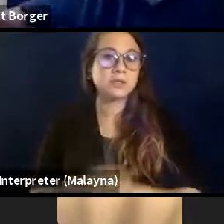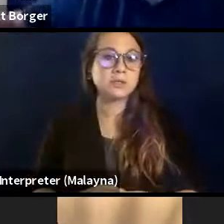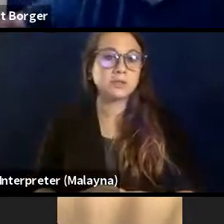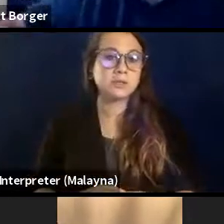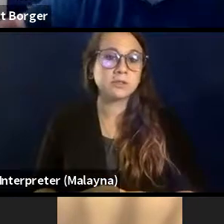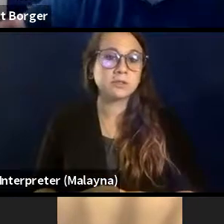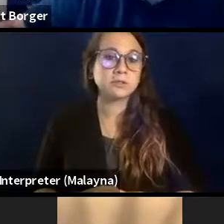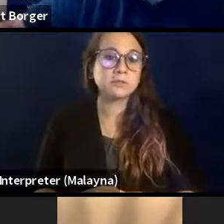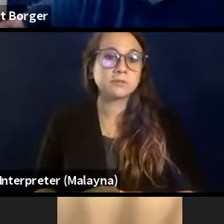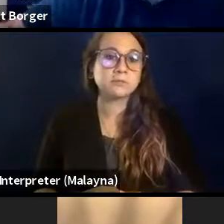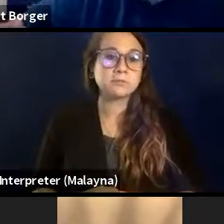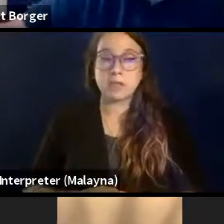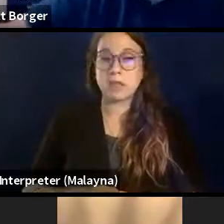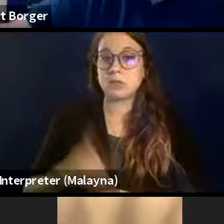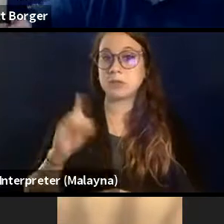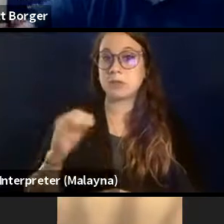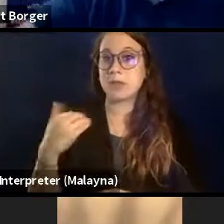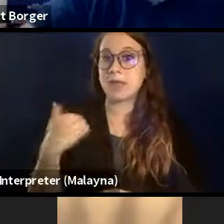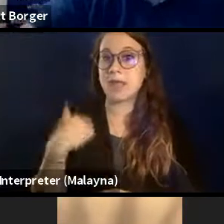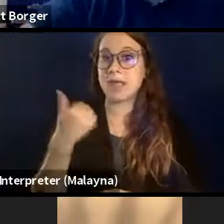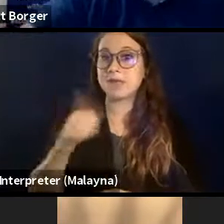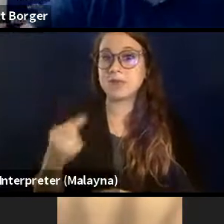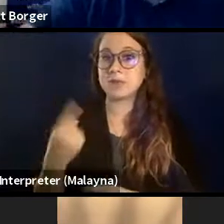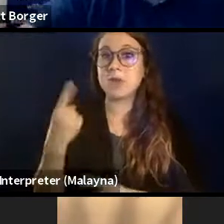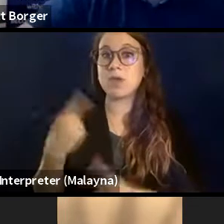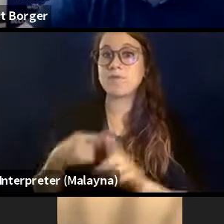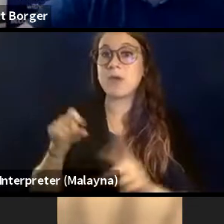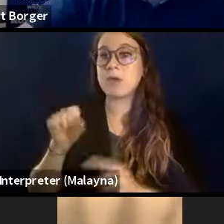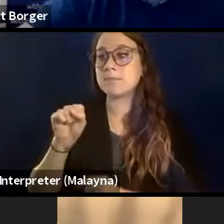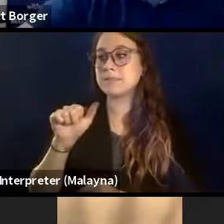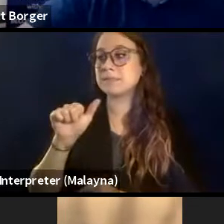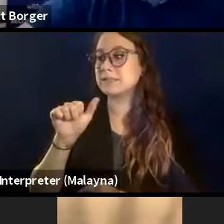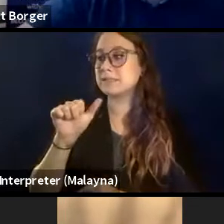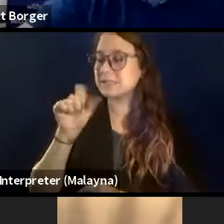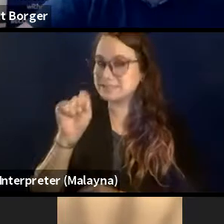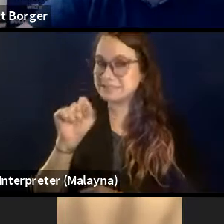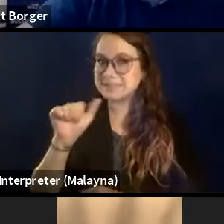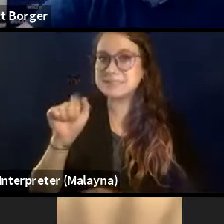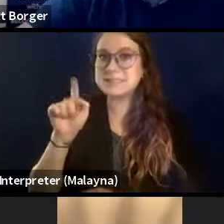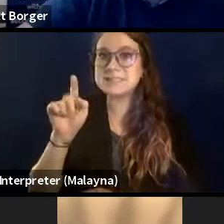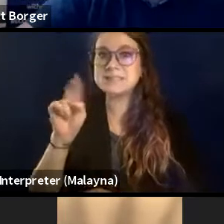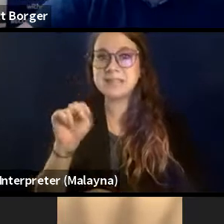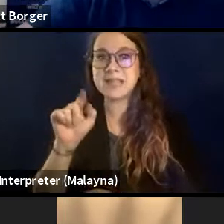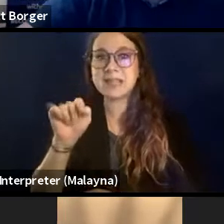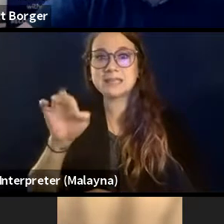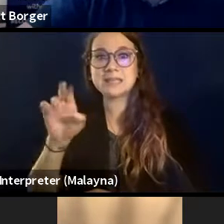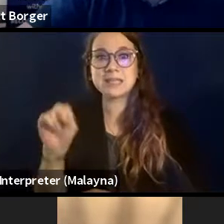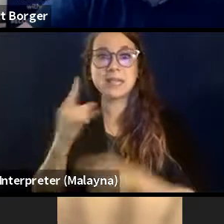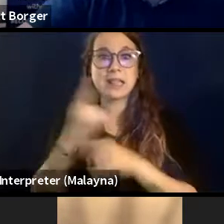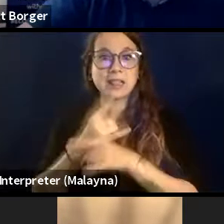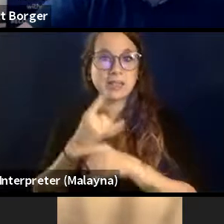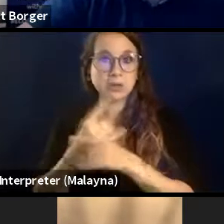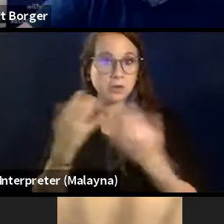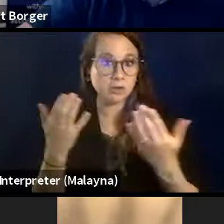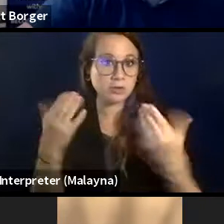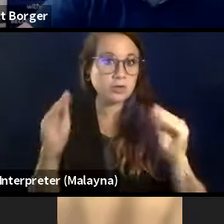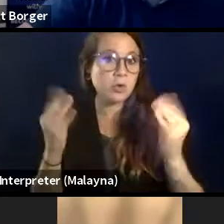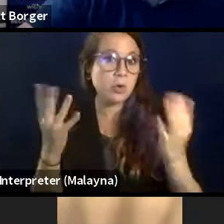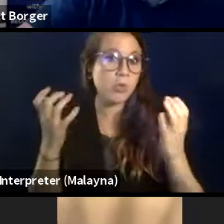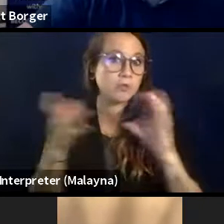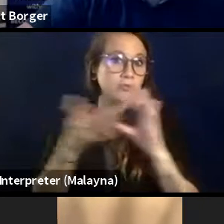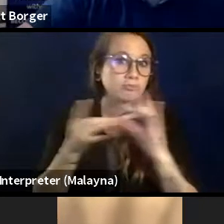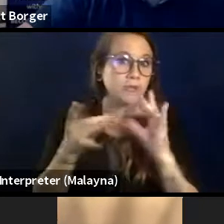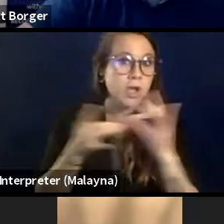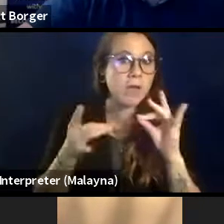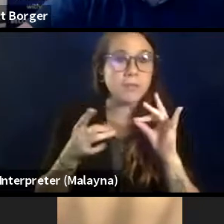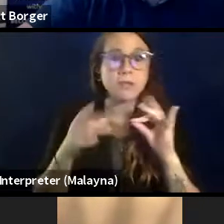Okay, and then do we have anyone from Stanton Liquor here who would like to comment or respond to